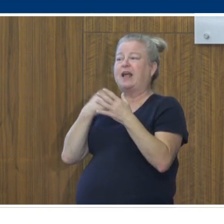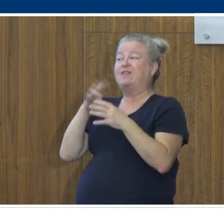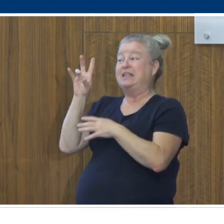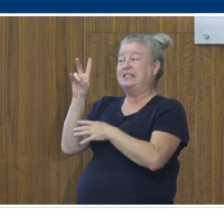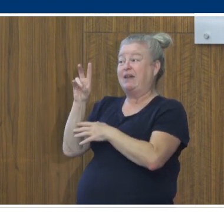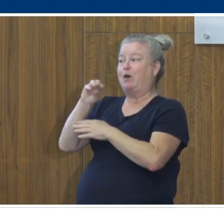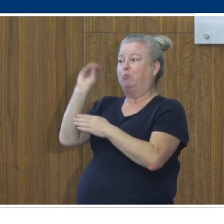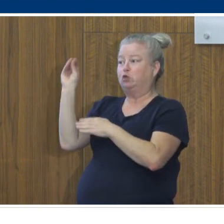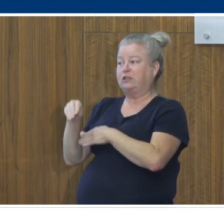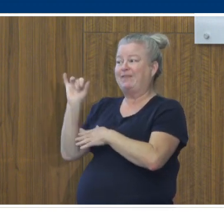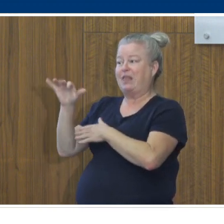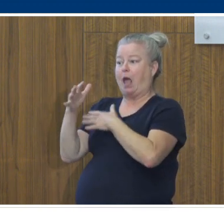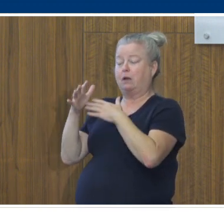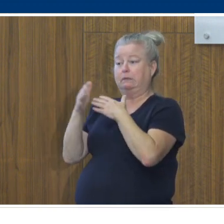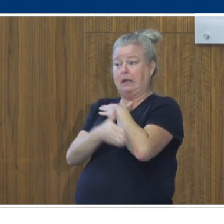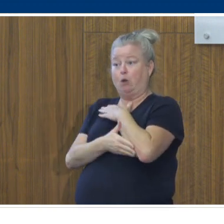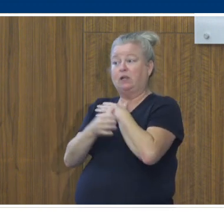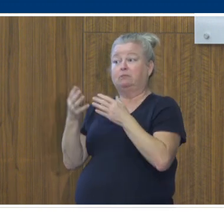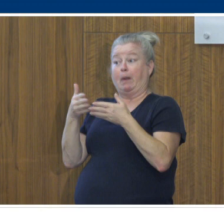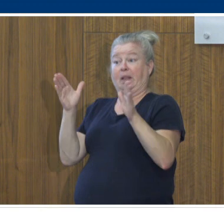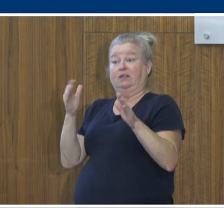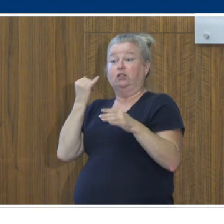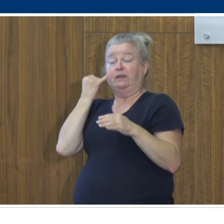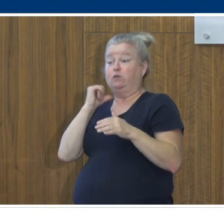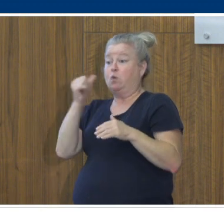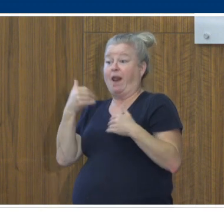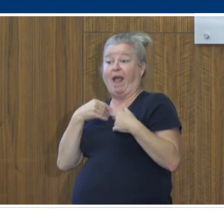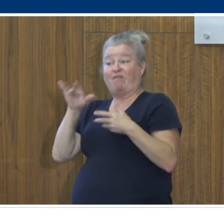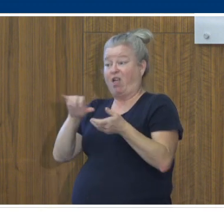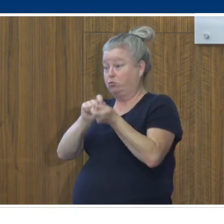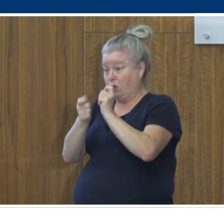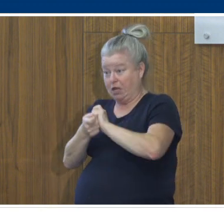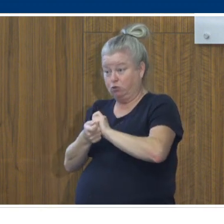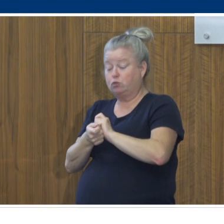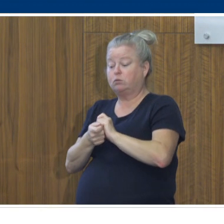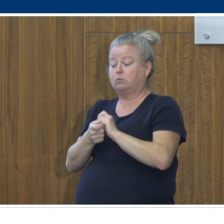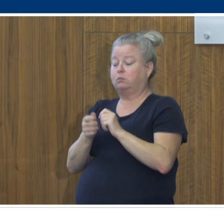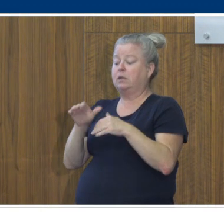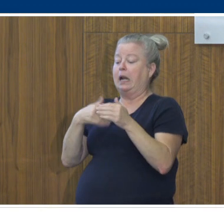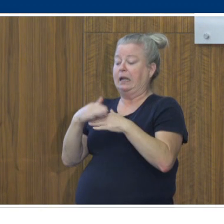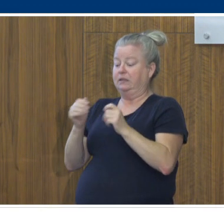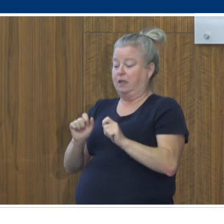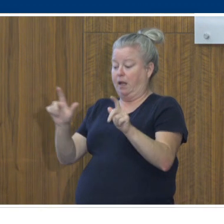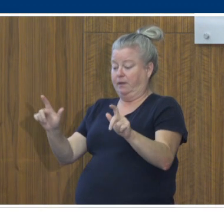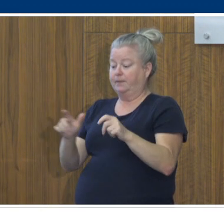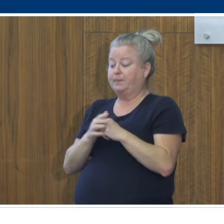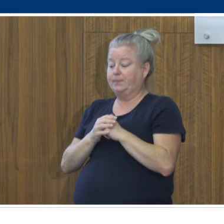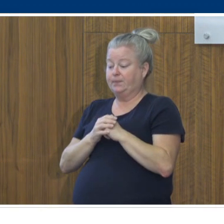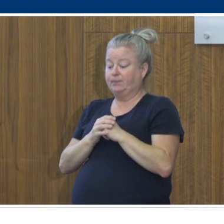county's population if you didn't have this change. Next slide.